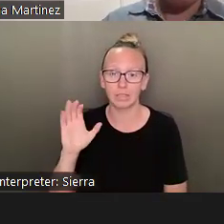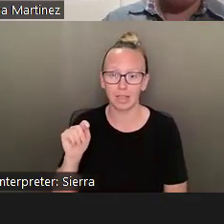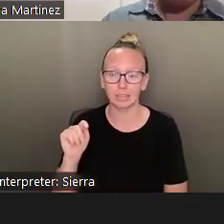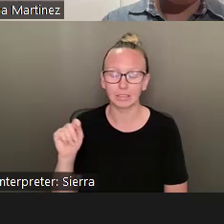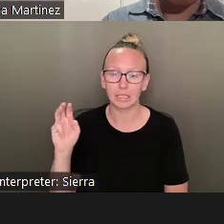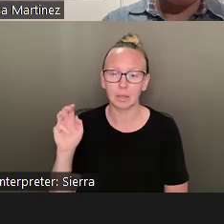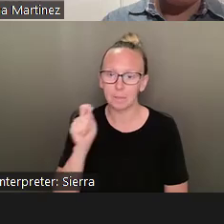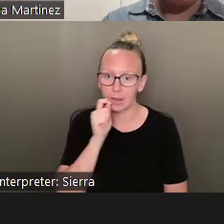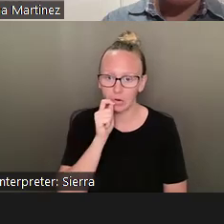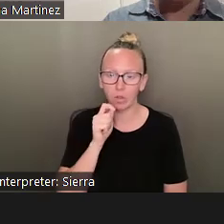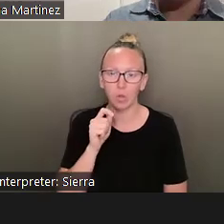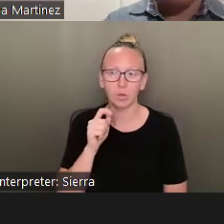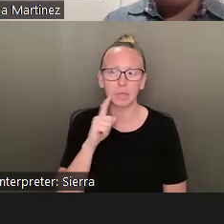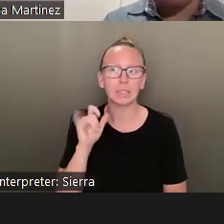also